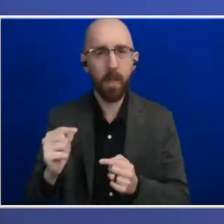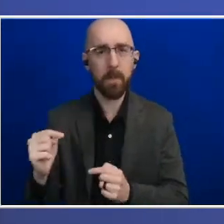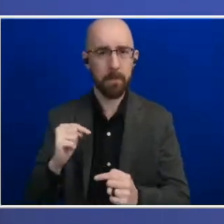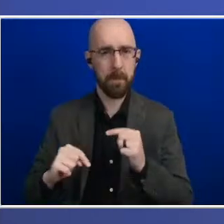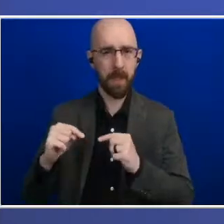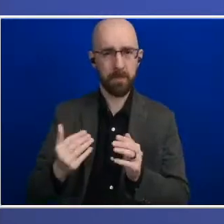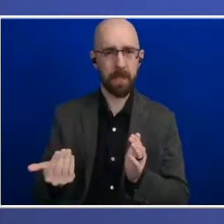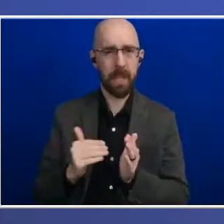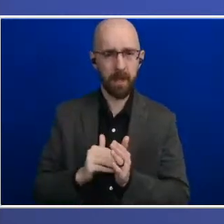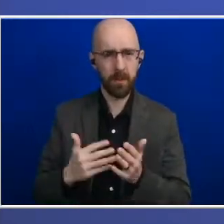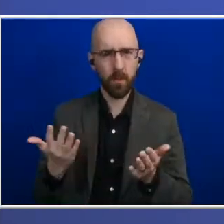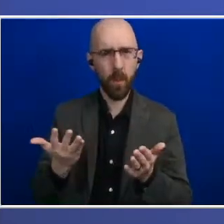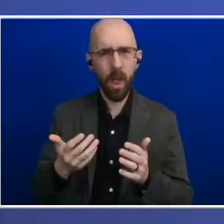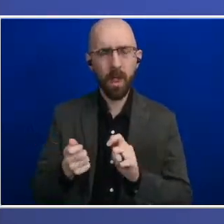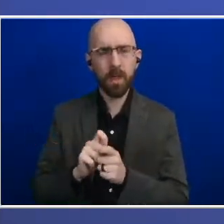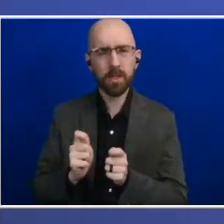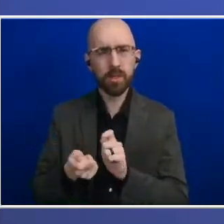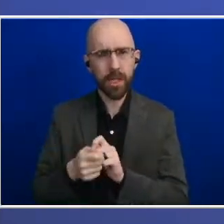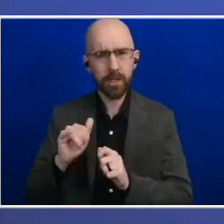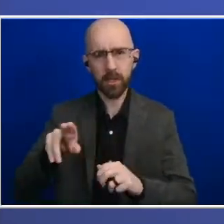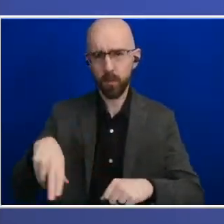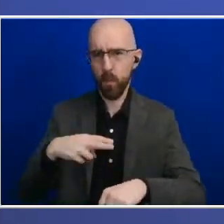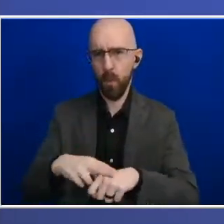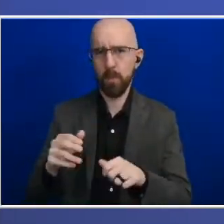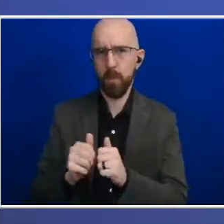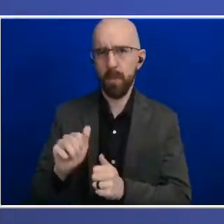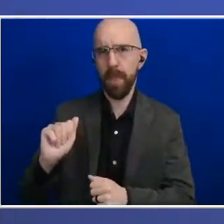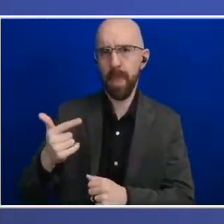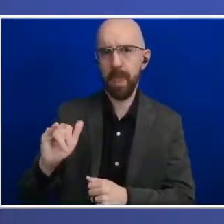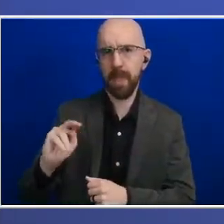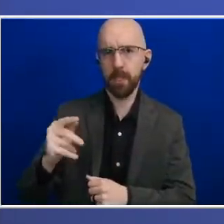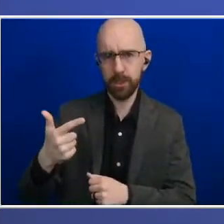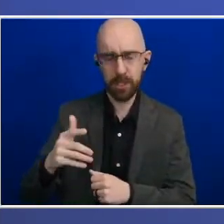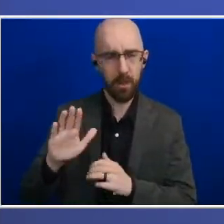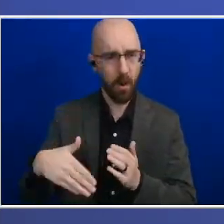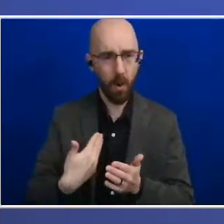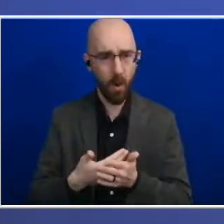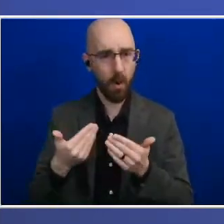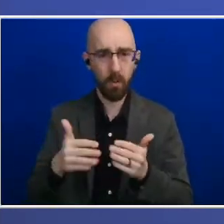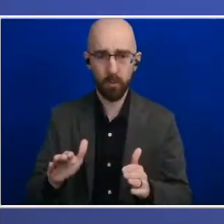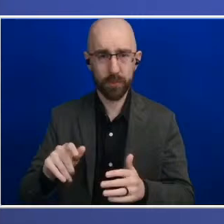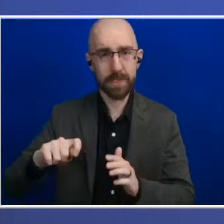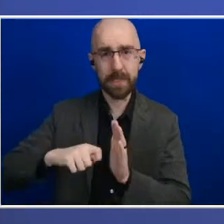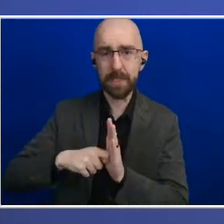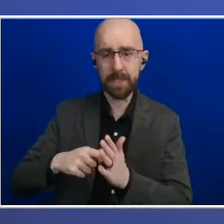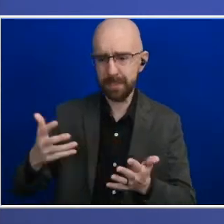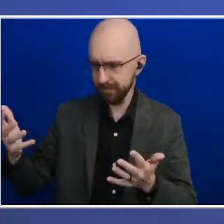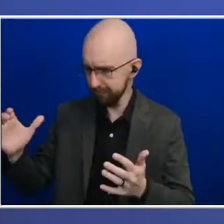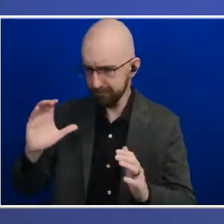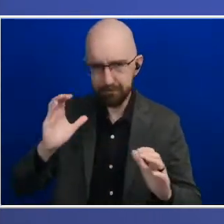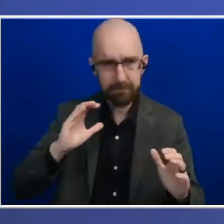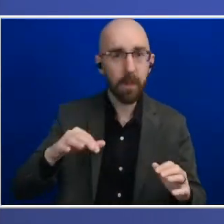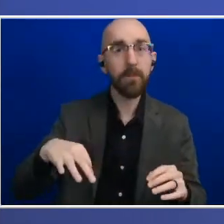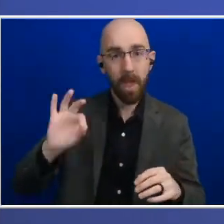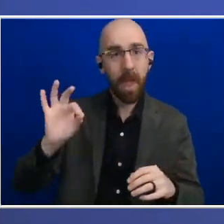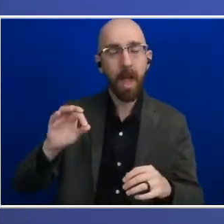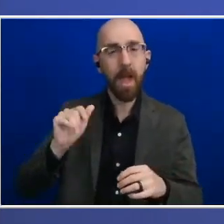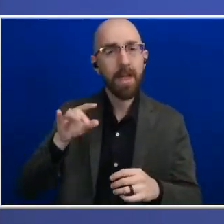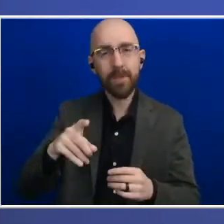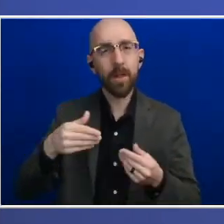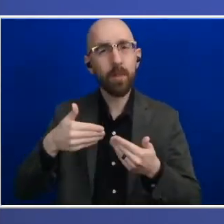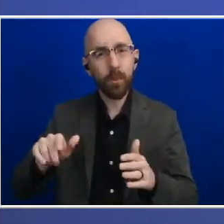does change that's normal with aging? So first of all, we all lose our keys, right? And we find them. Though if you lose your keys and